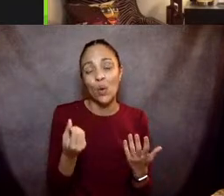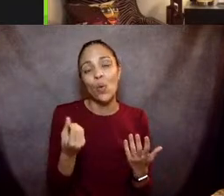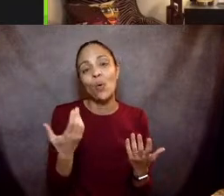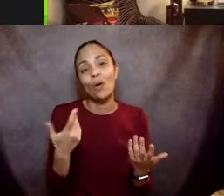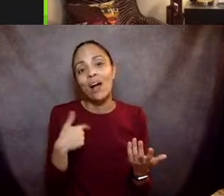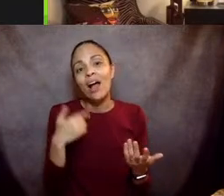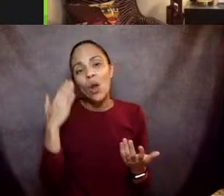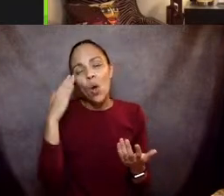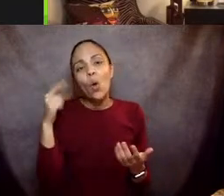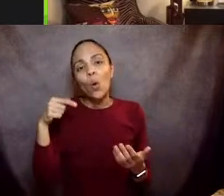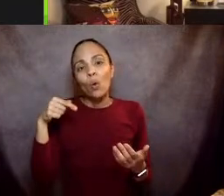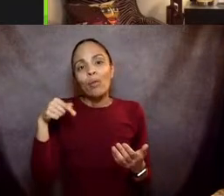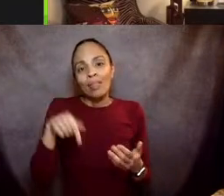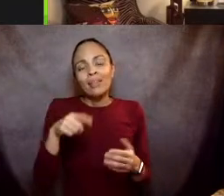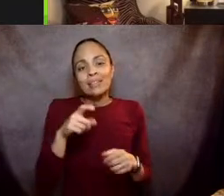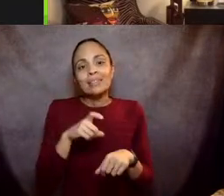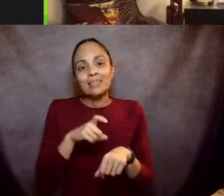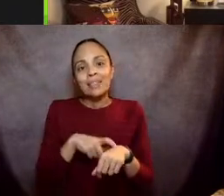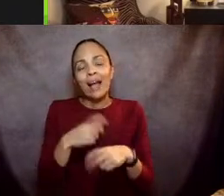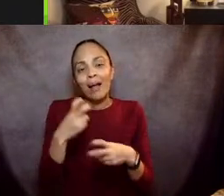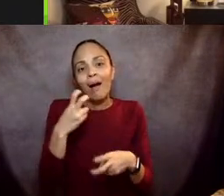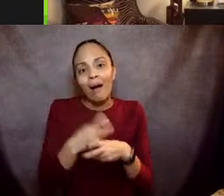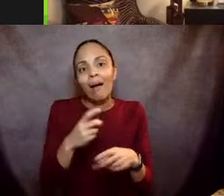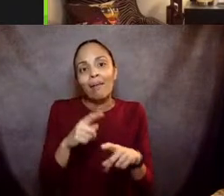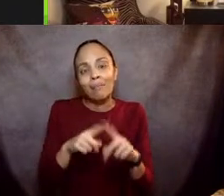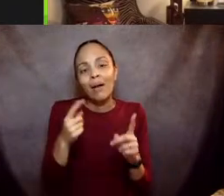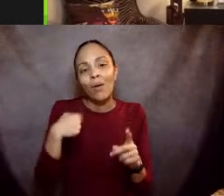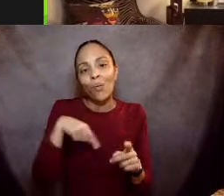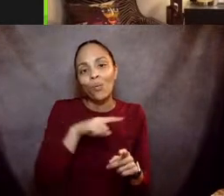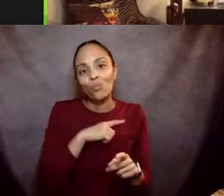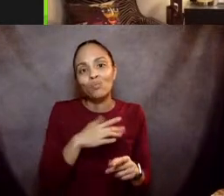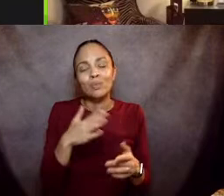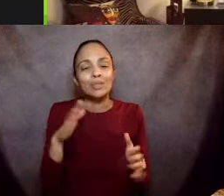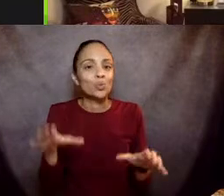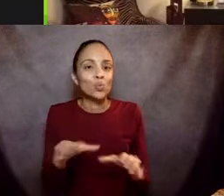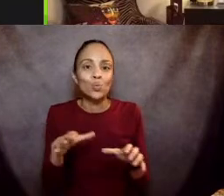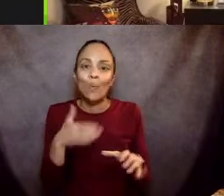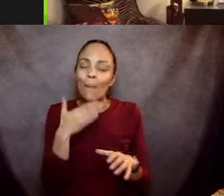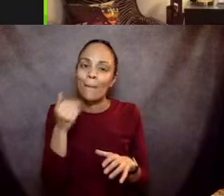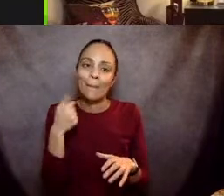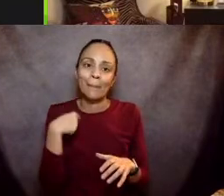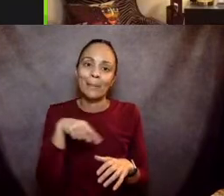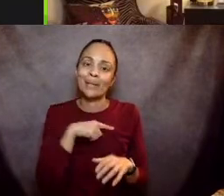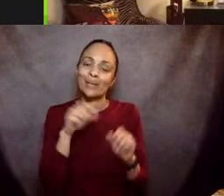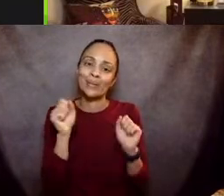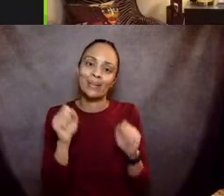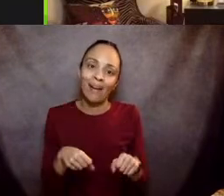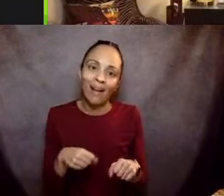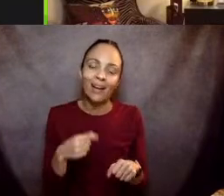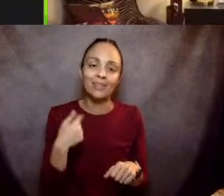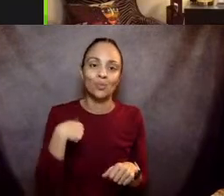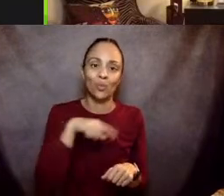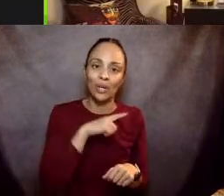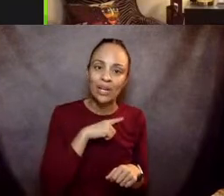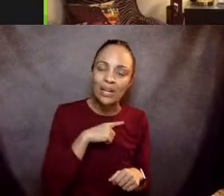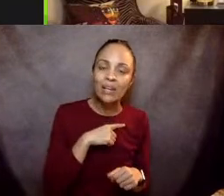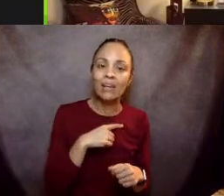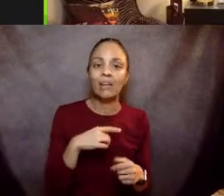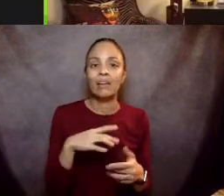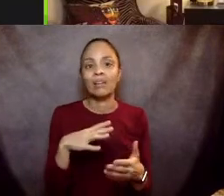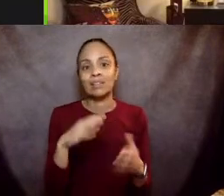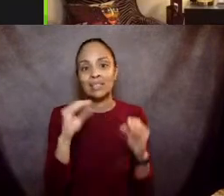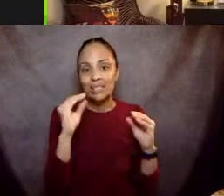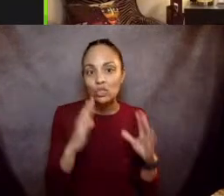pass. We're just kind of all doing the best we can. We are, they are. The government is,